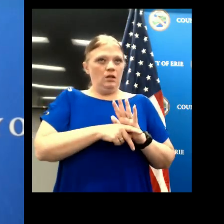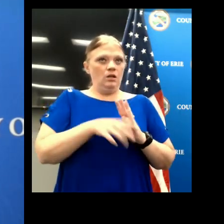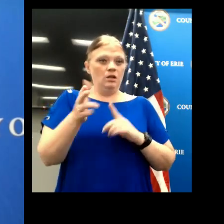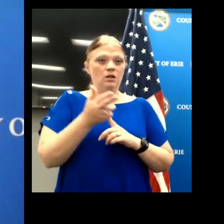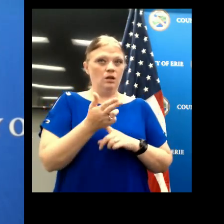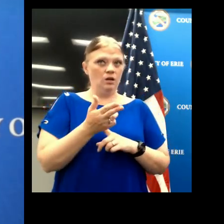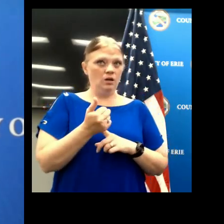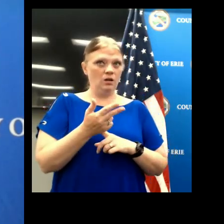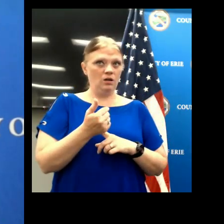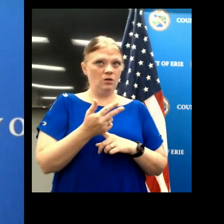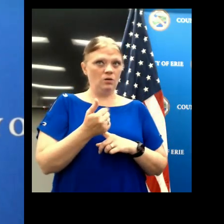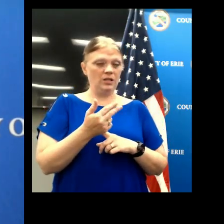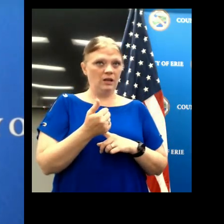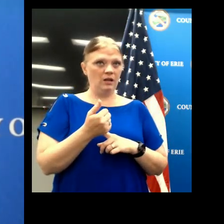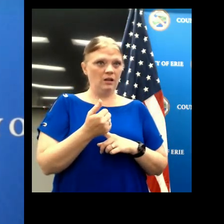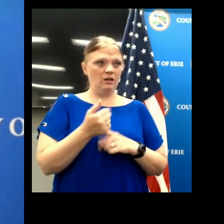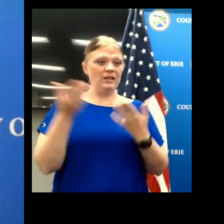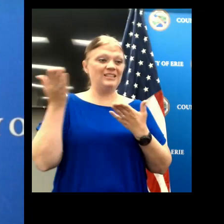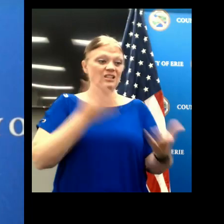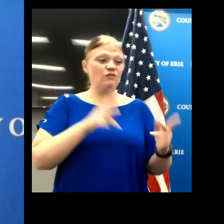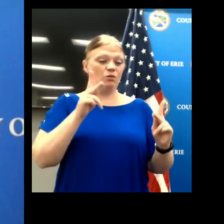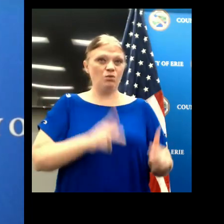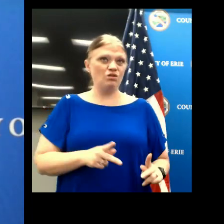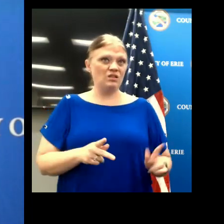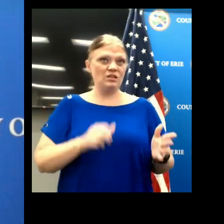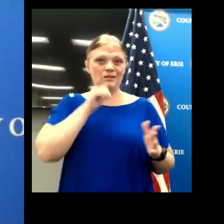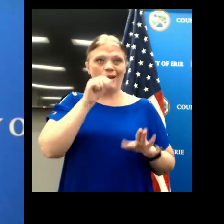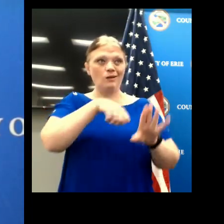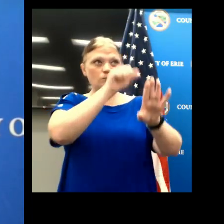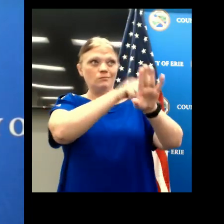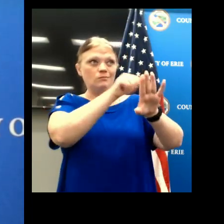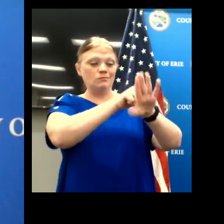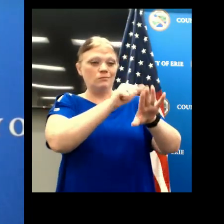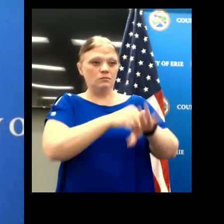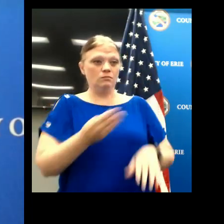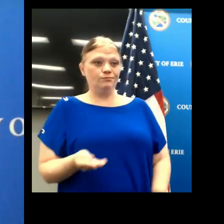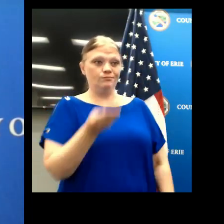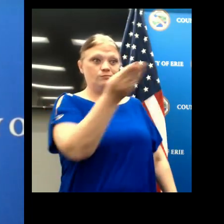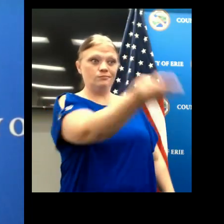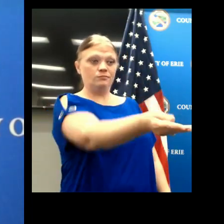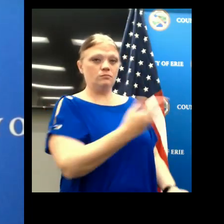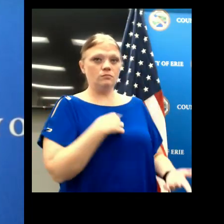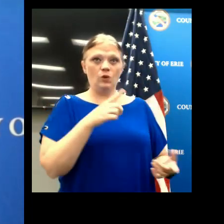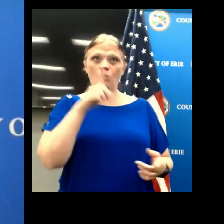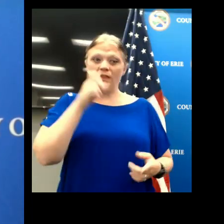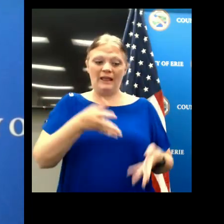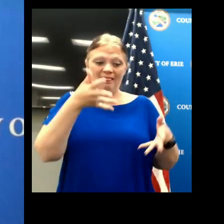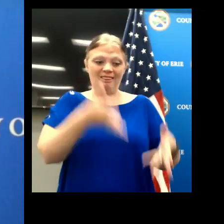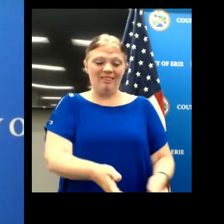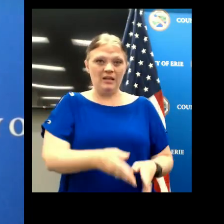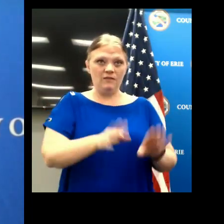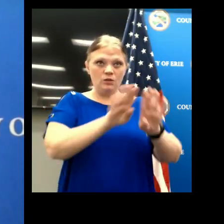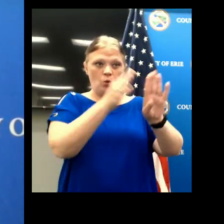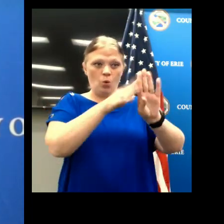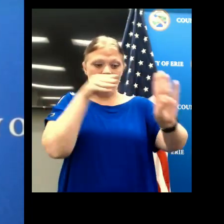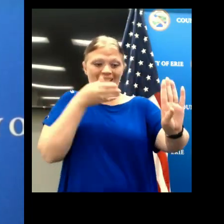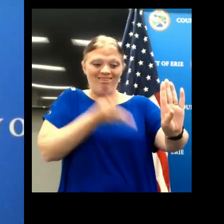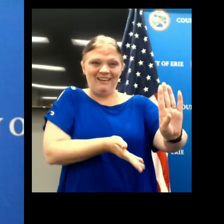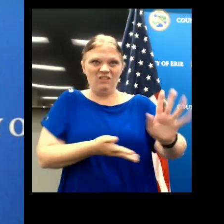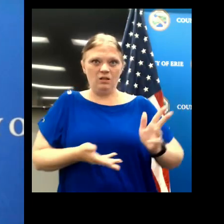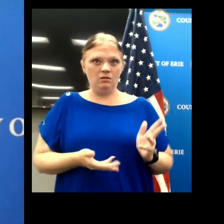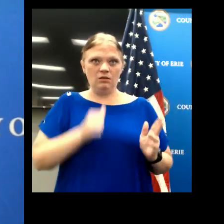hotel delivery person is not going to like knock on the door, here's your food. They actually have to leave it outside the door, things like